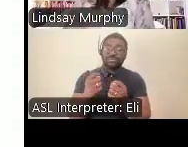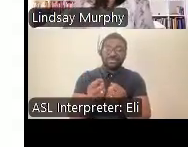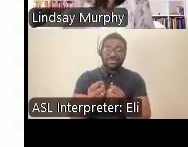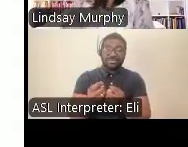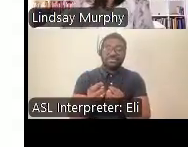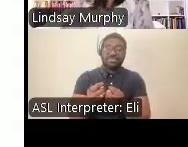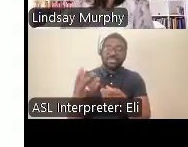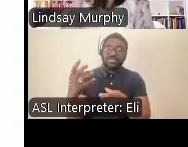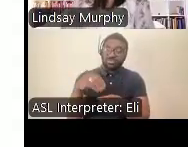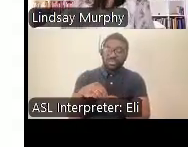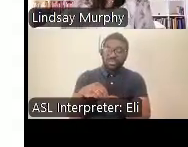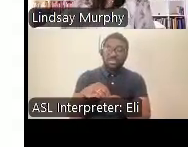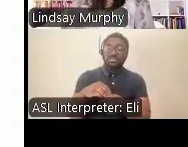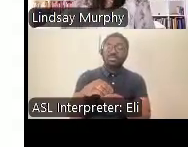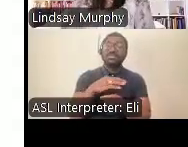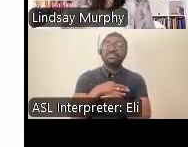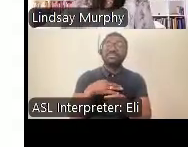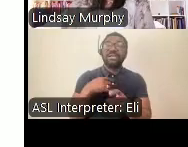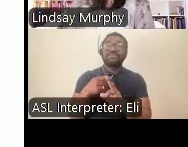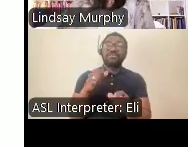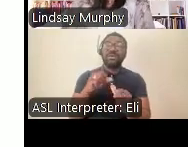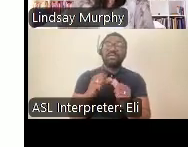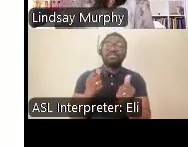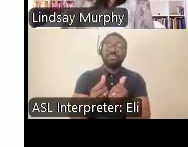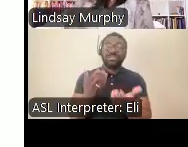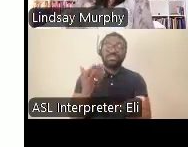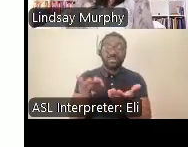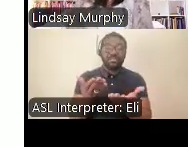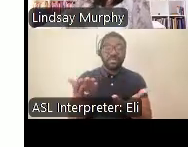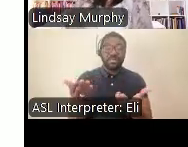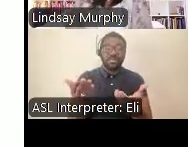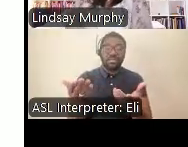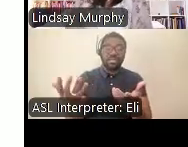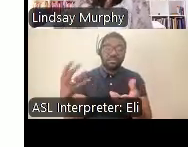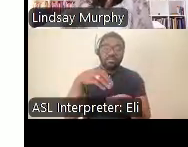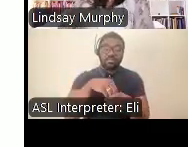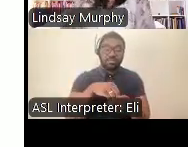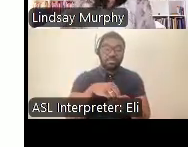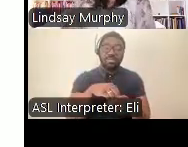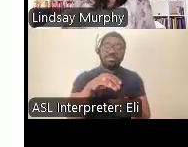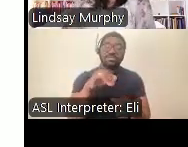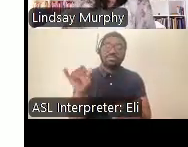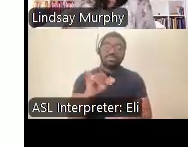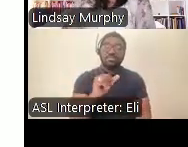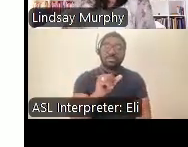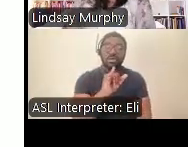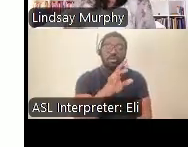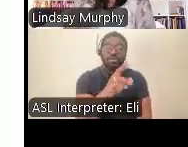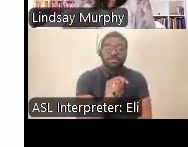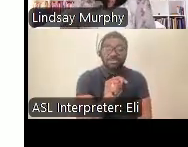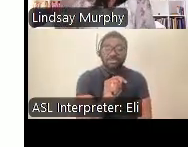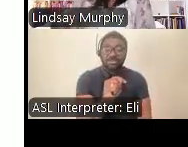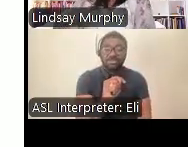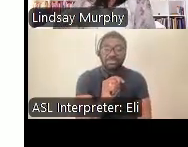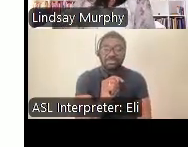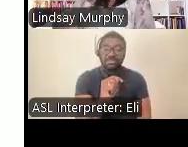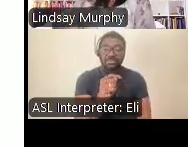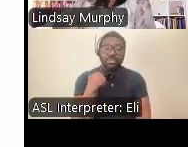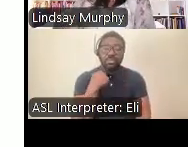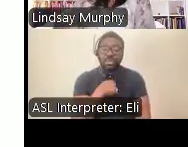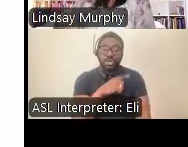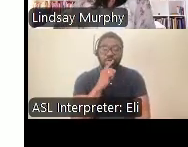these staff from these agencies might be incorporated into that IRT, and we're kind of creating